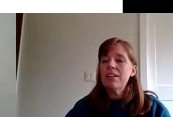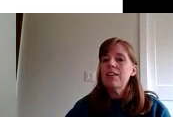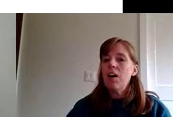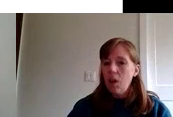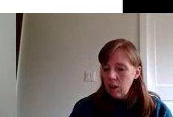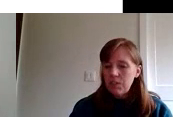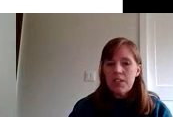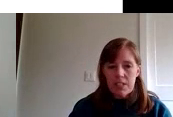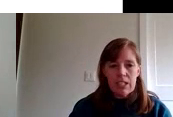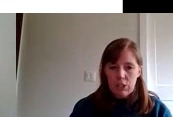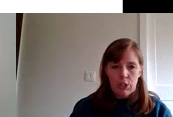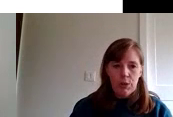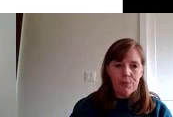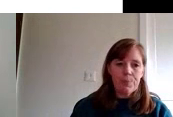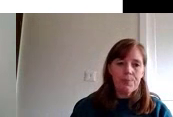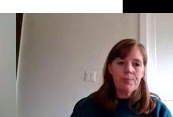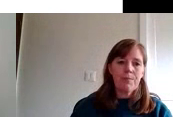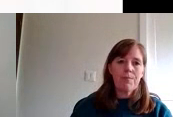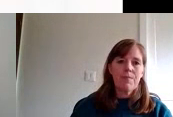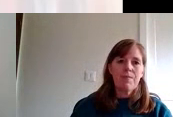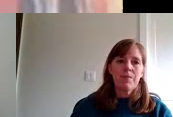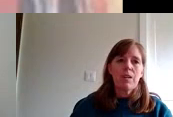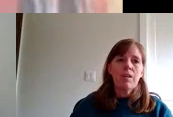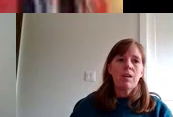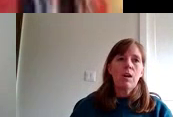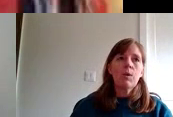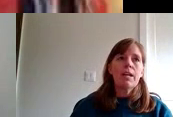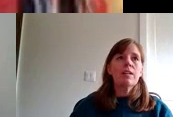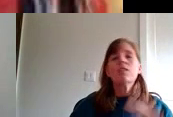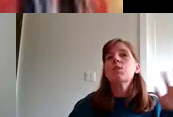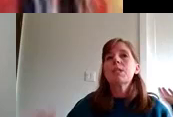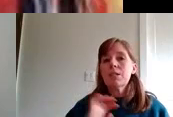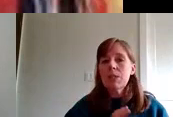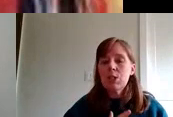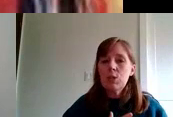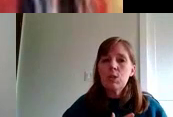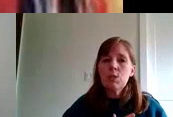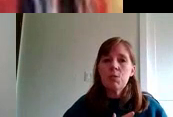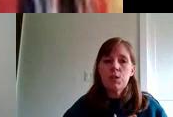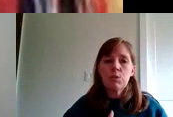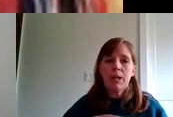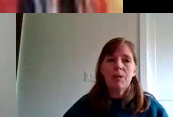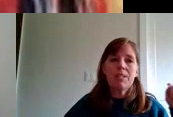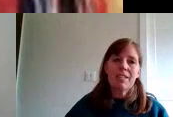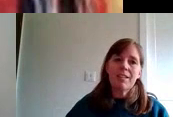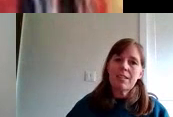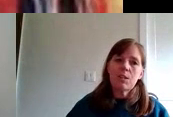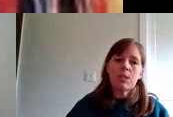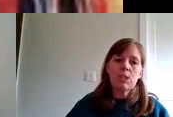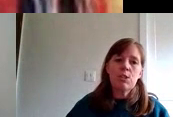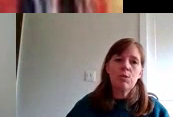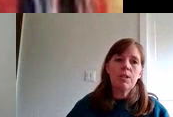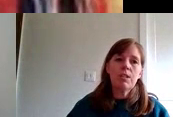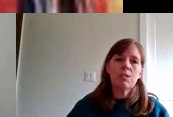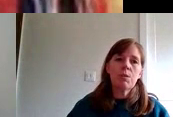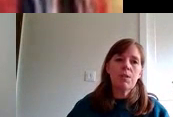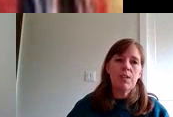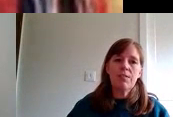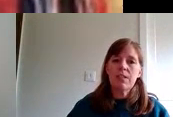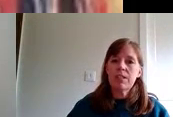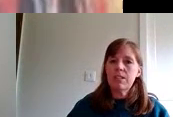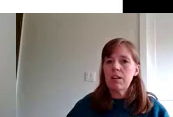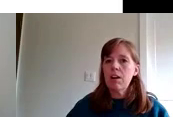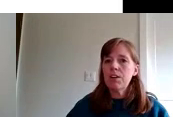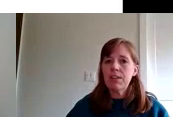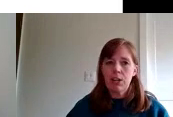skills that all of us need to know. Okay, so we talked about students with visual impairments. Now let's talk about students